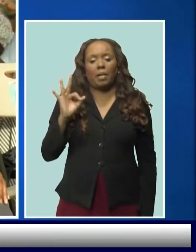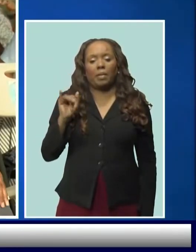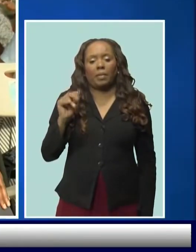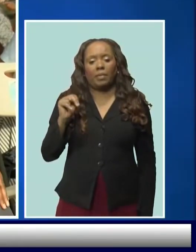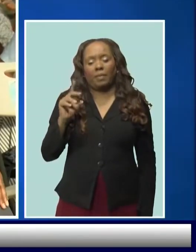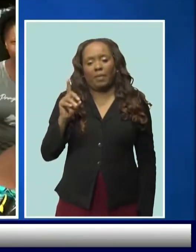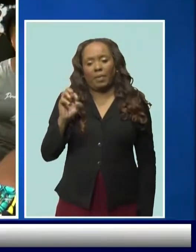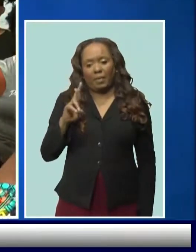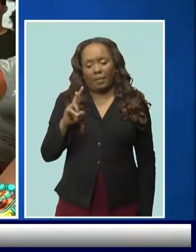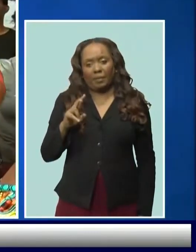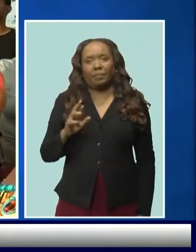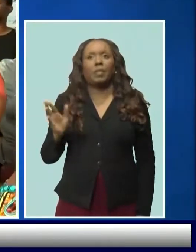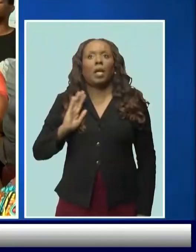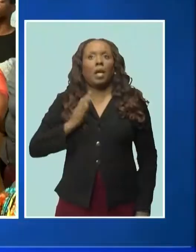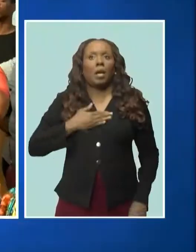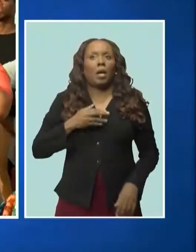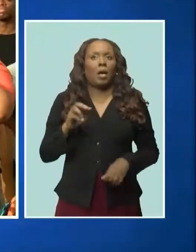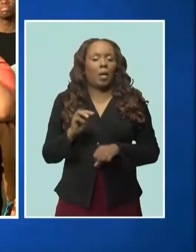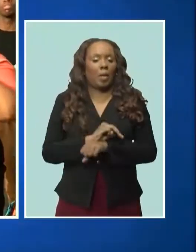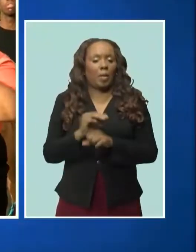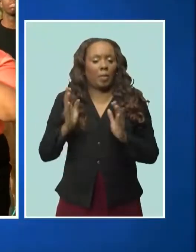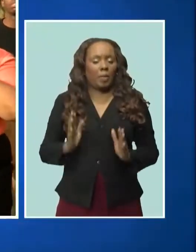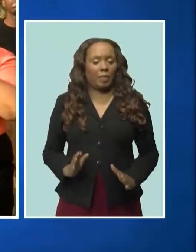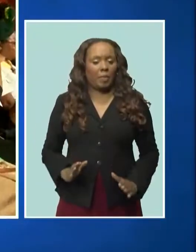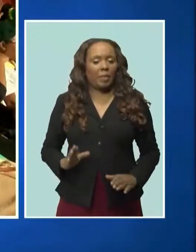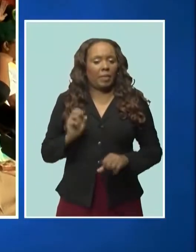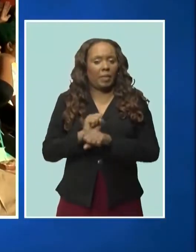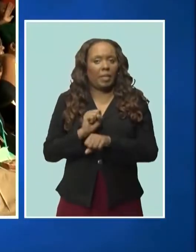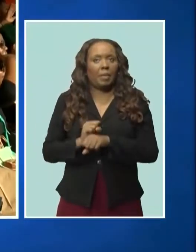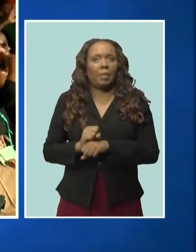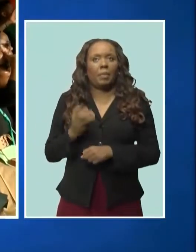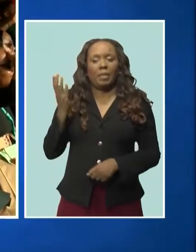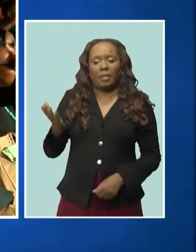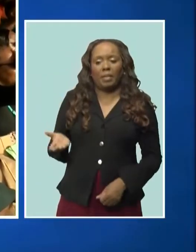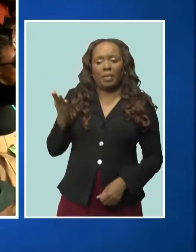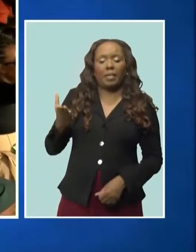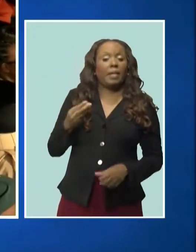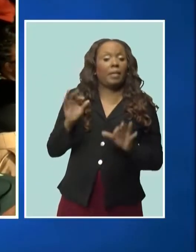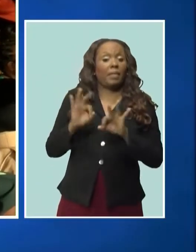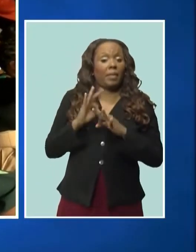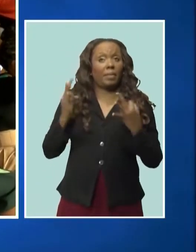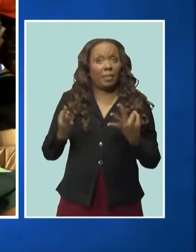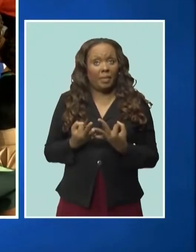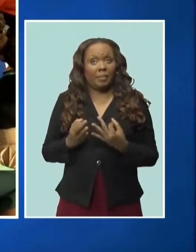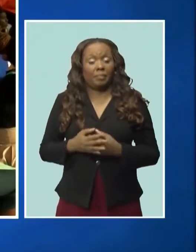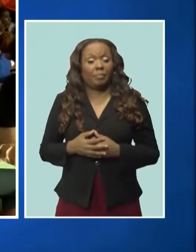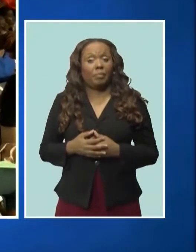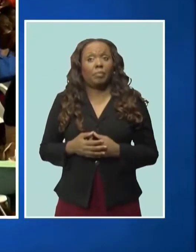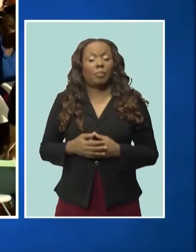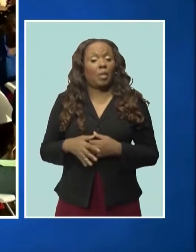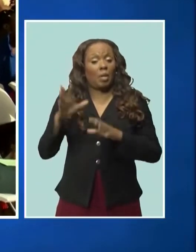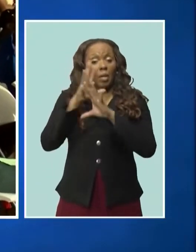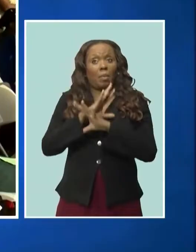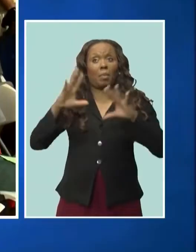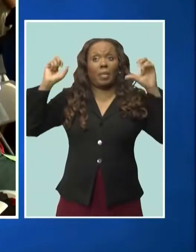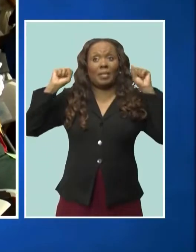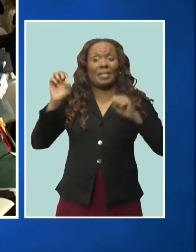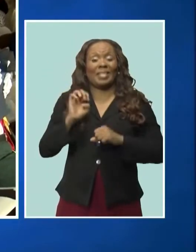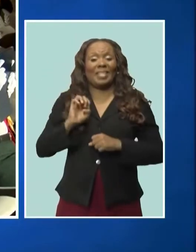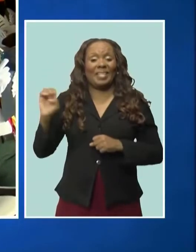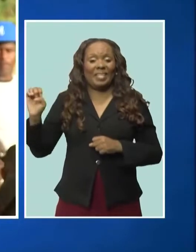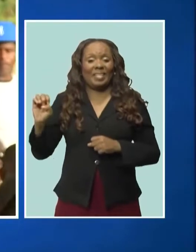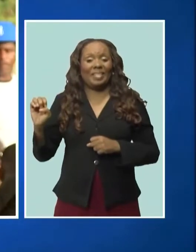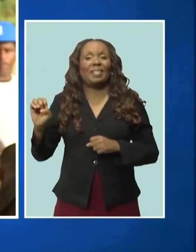Colin Jordan, family, friends and well-wishers. In addressing the parade, President of the Eastern